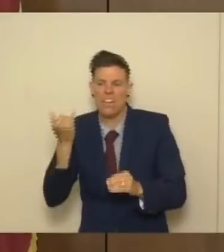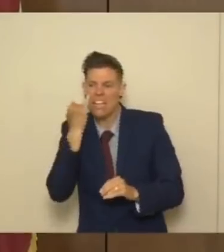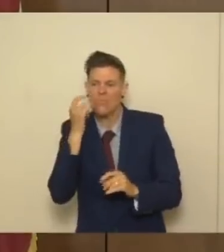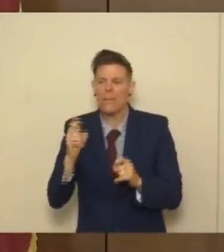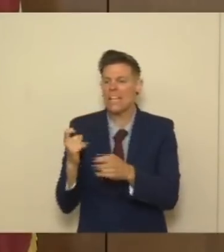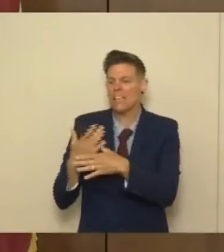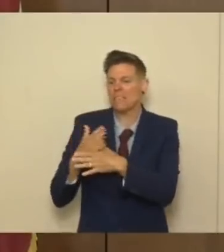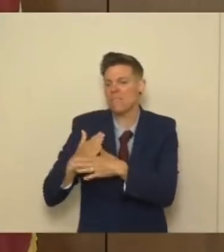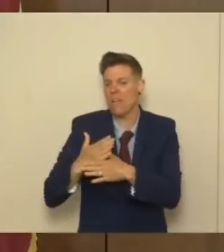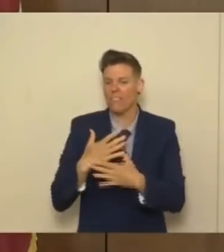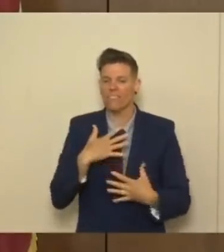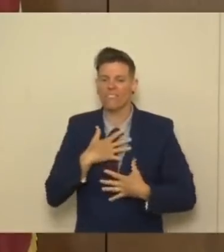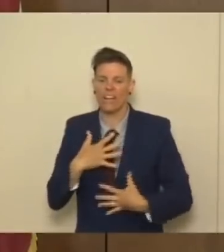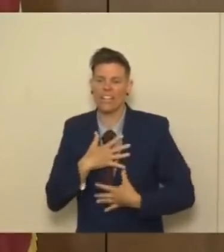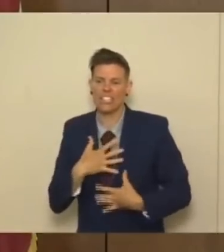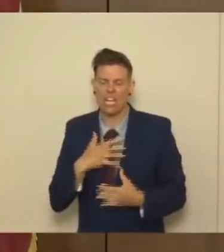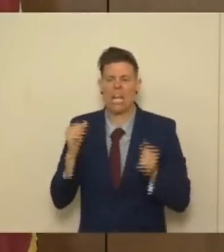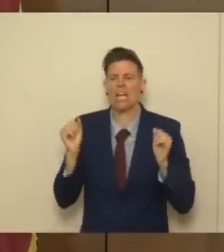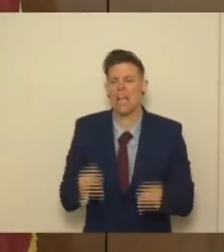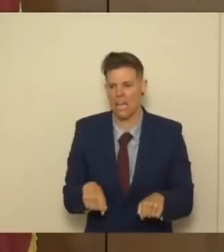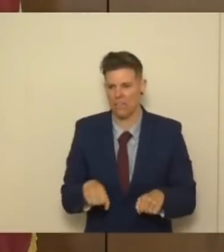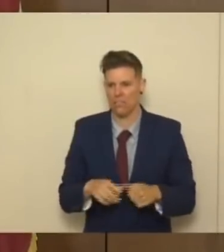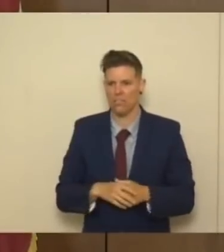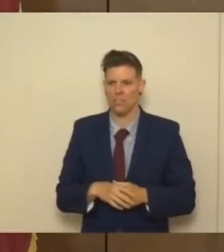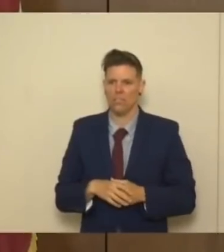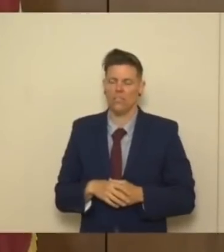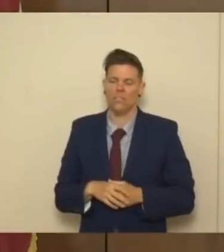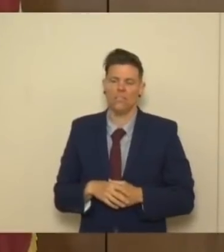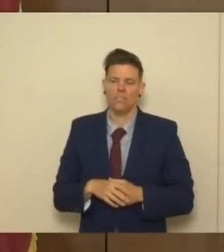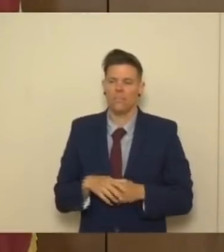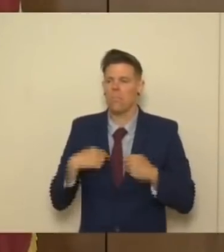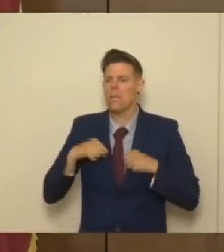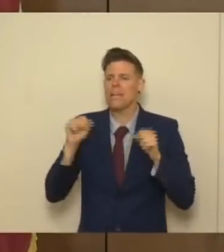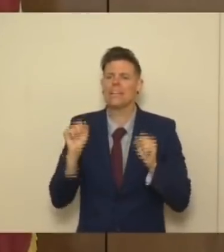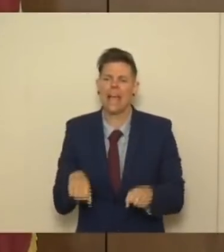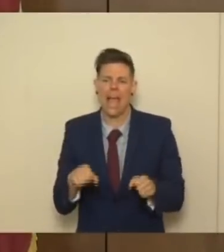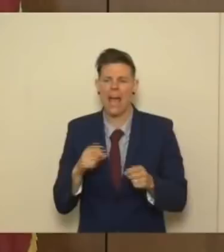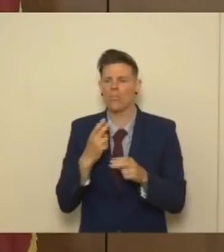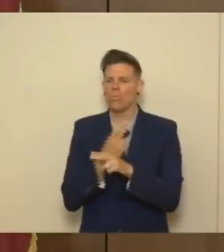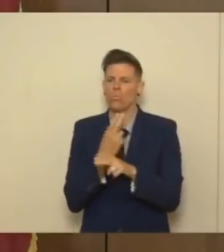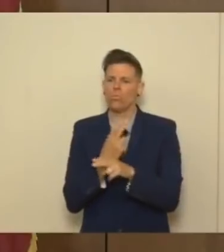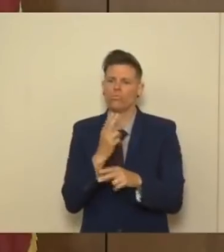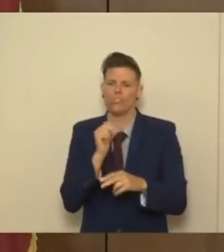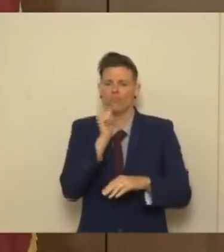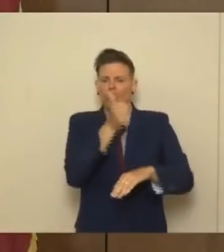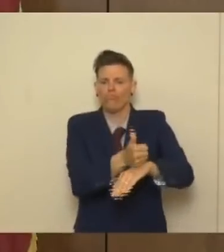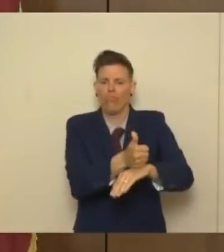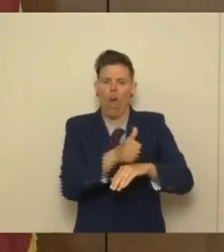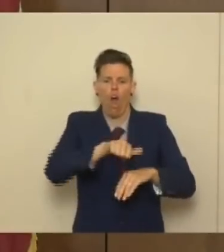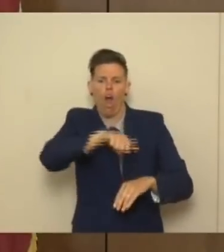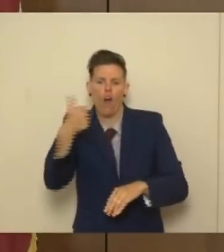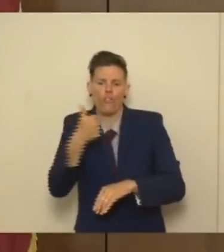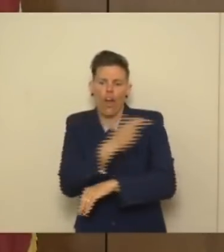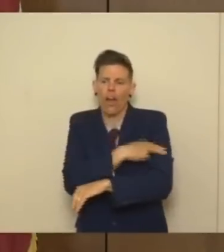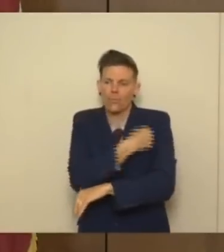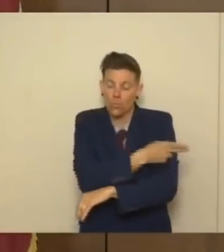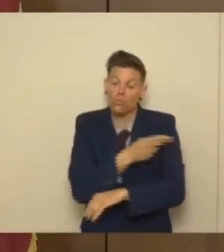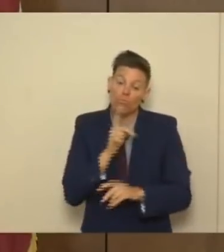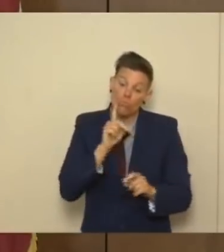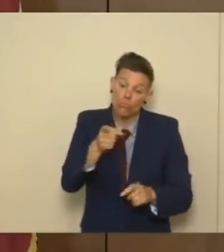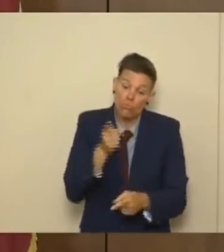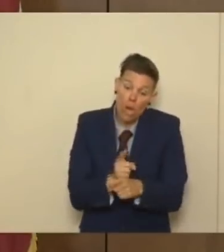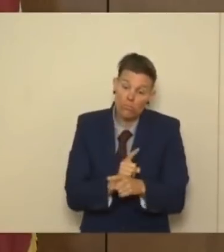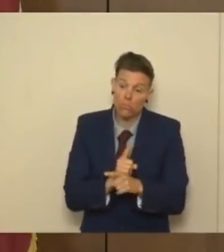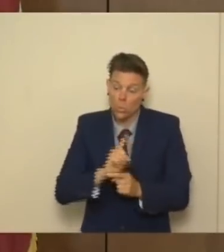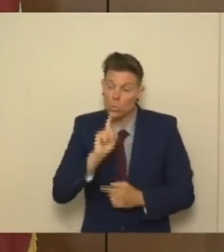field hospitals if they're still in place in our states. True. But it means more people die. More people don't recover